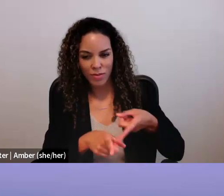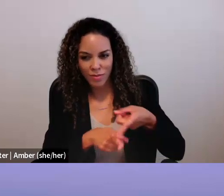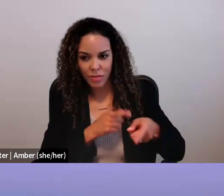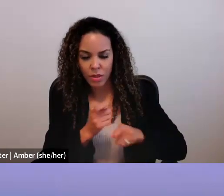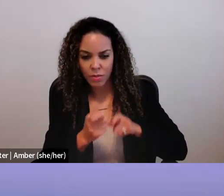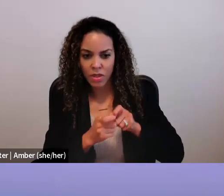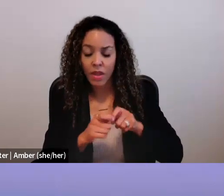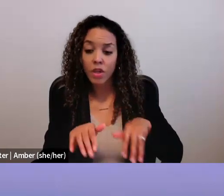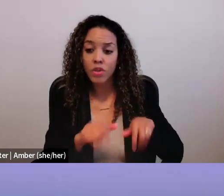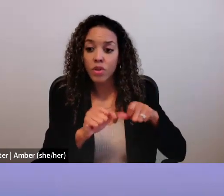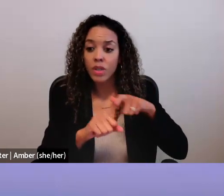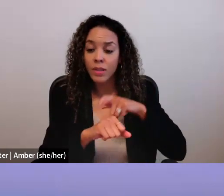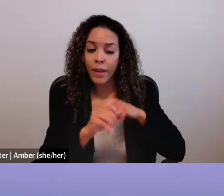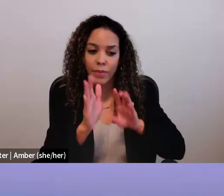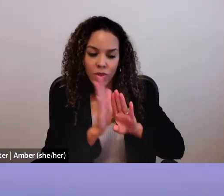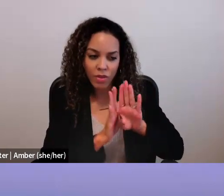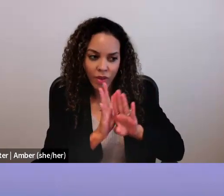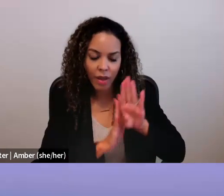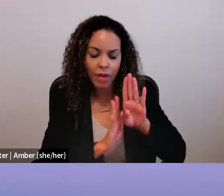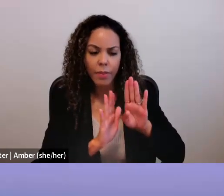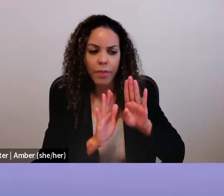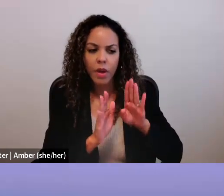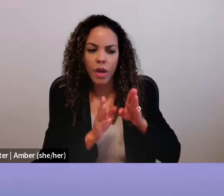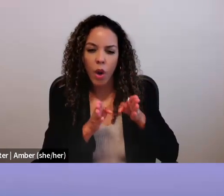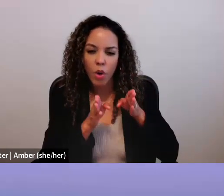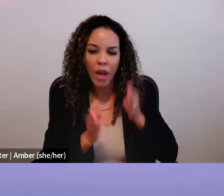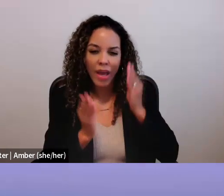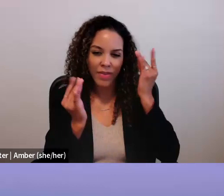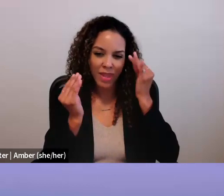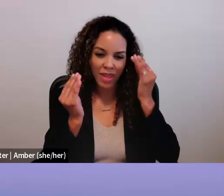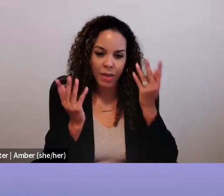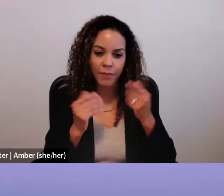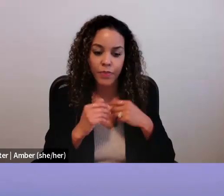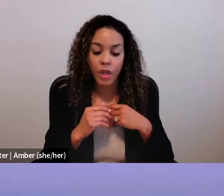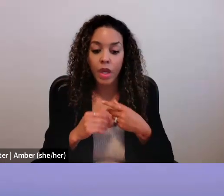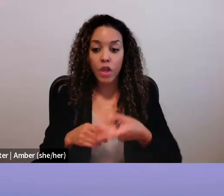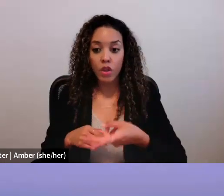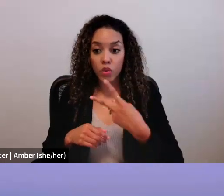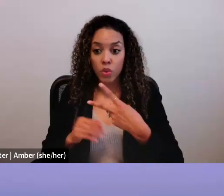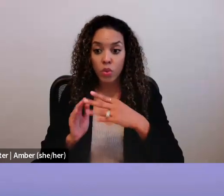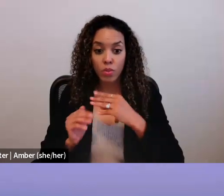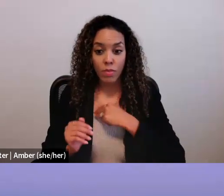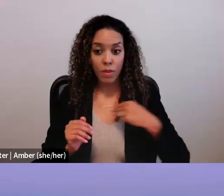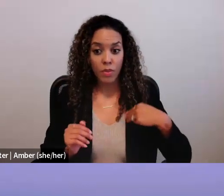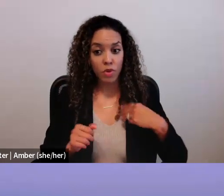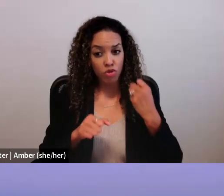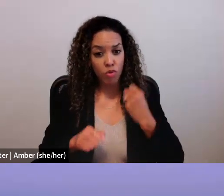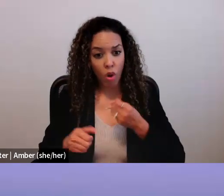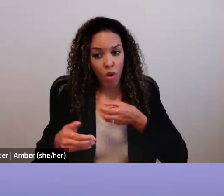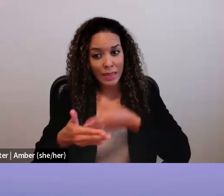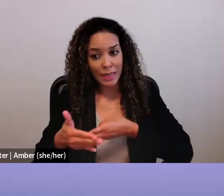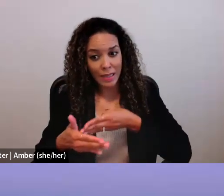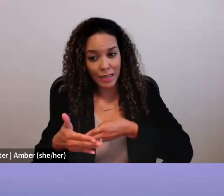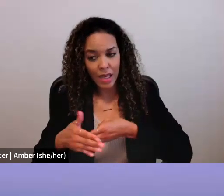a way of thinking and sharing with the faculty. By the way, the two members that were very much against, after the